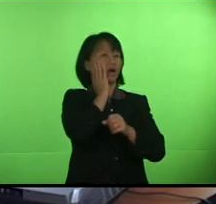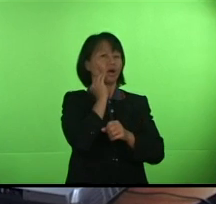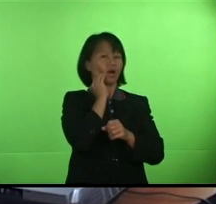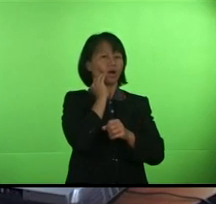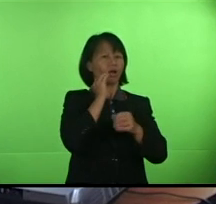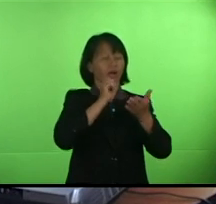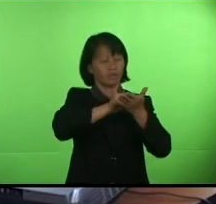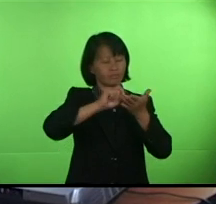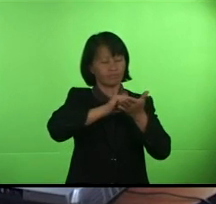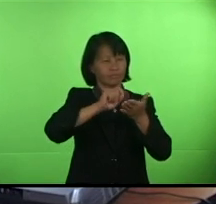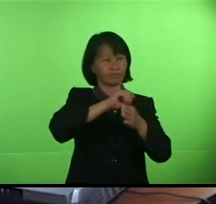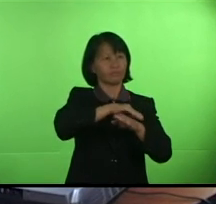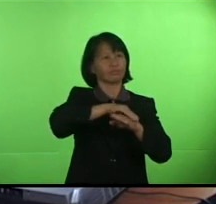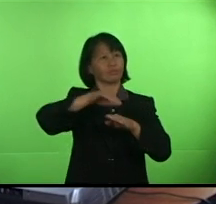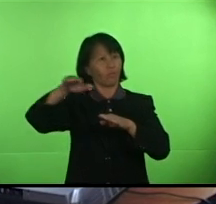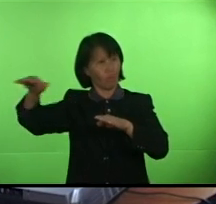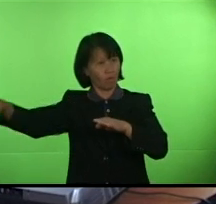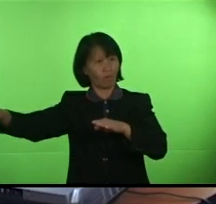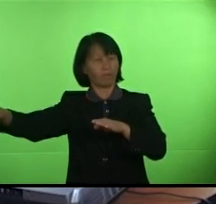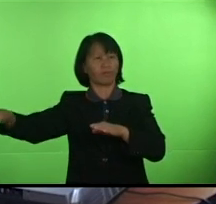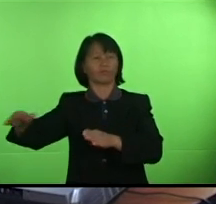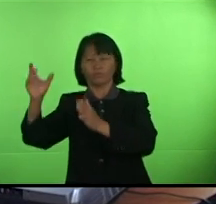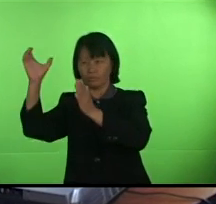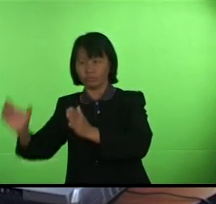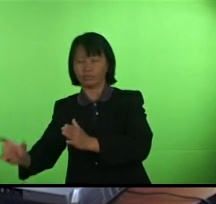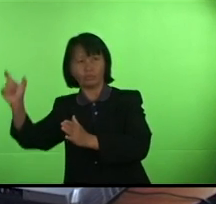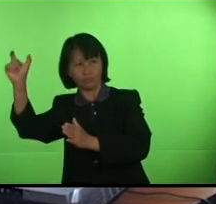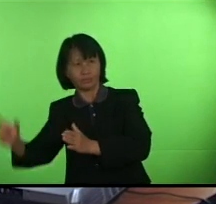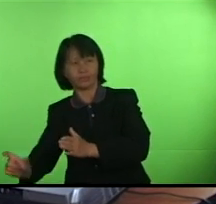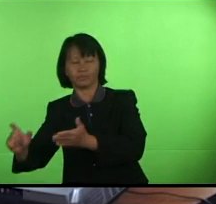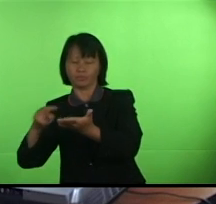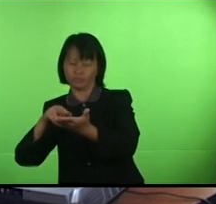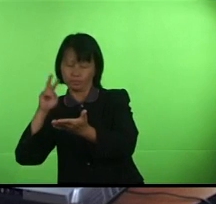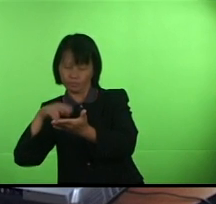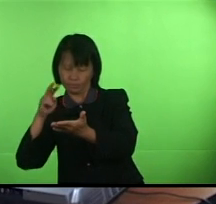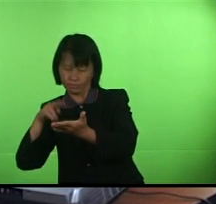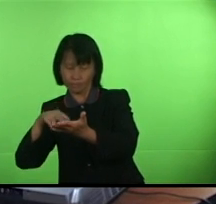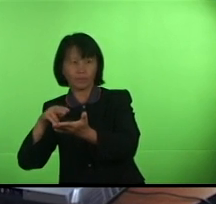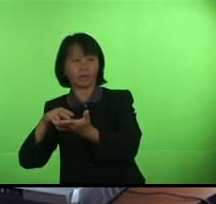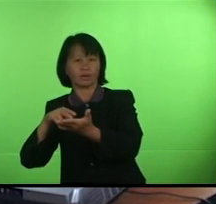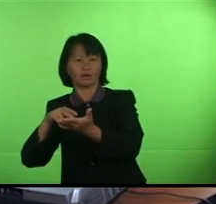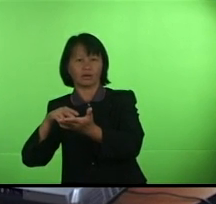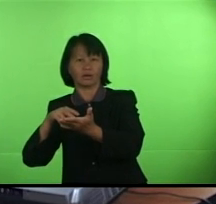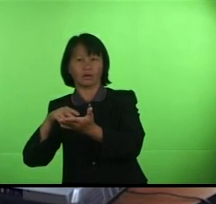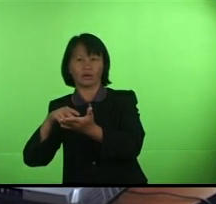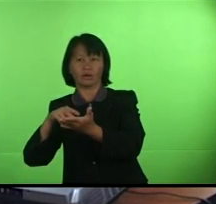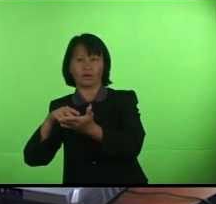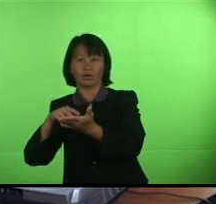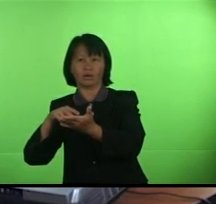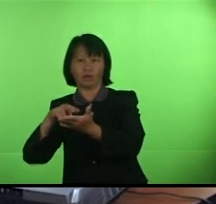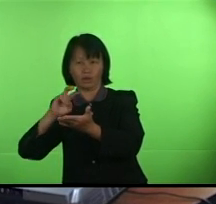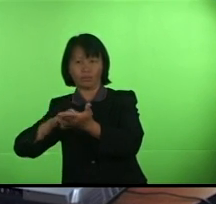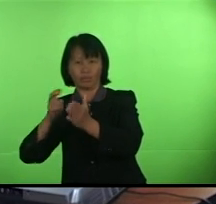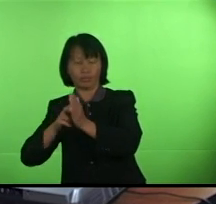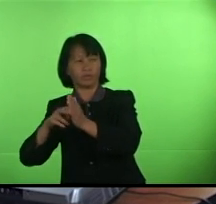Someone else reads the poem, okay, and derives meaning from the poem.